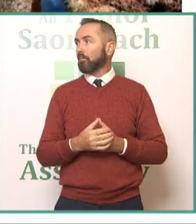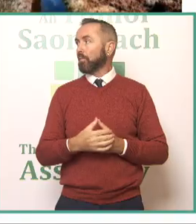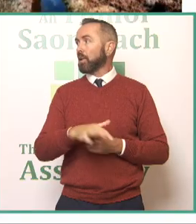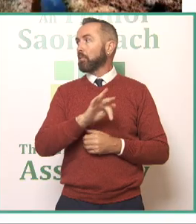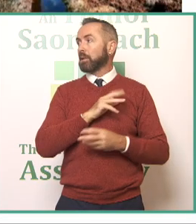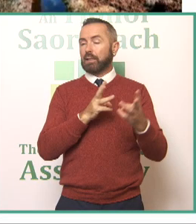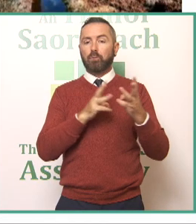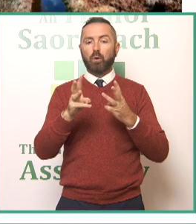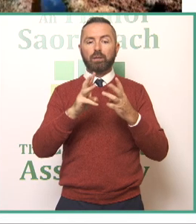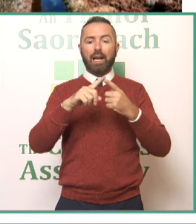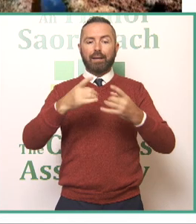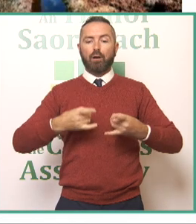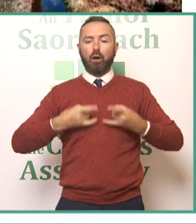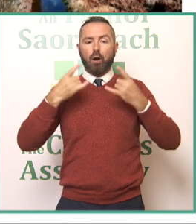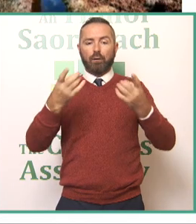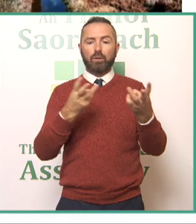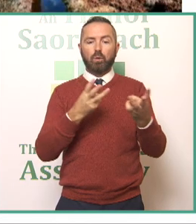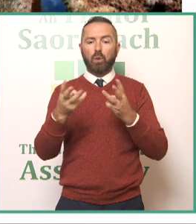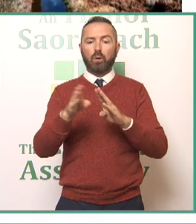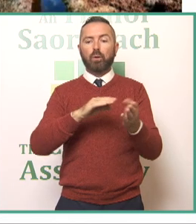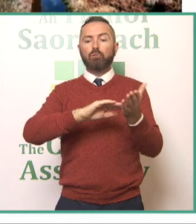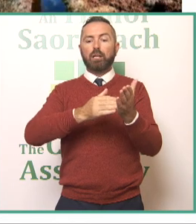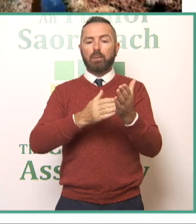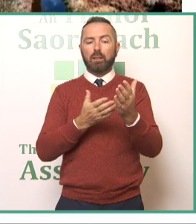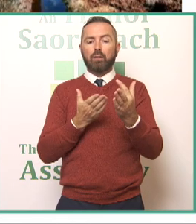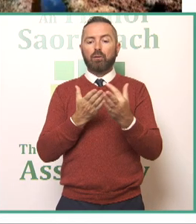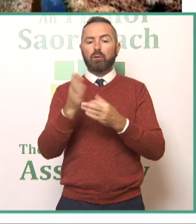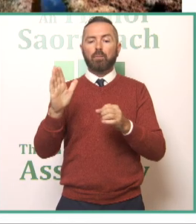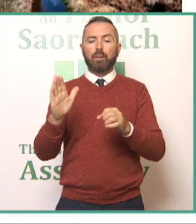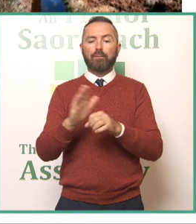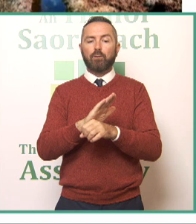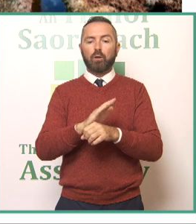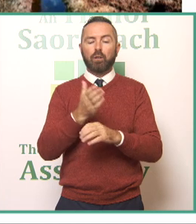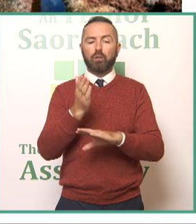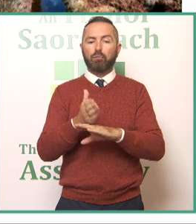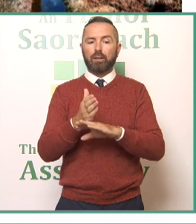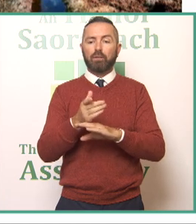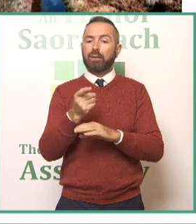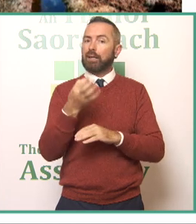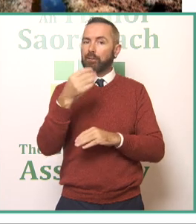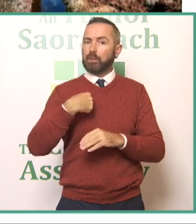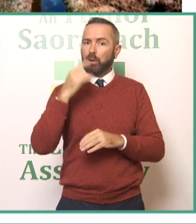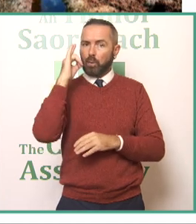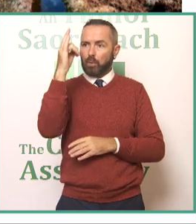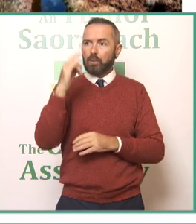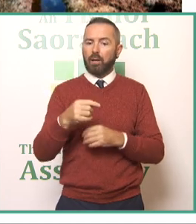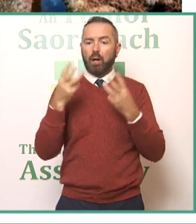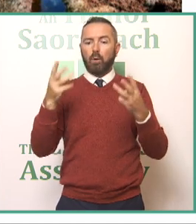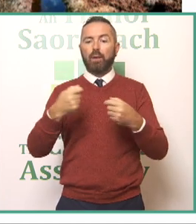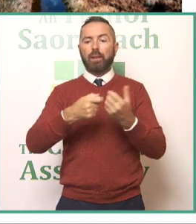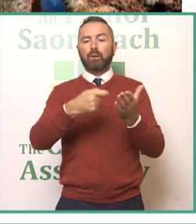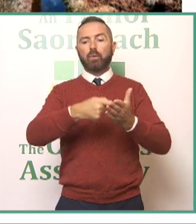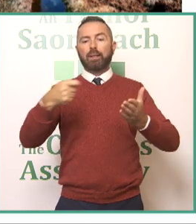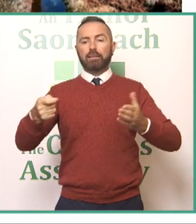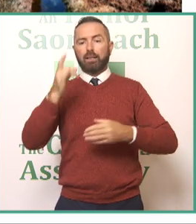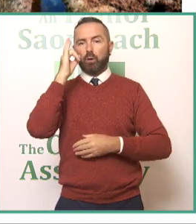I've been honoured to work in restoration through my entire career, and that is what gives me hope. And I want to extend that